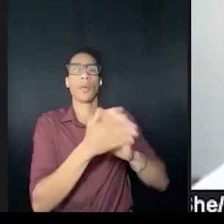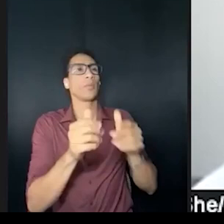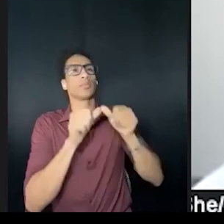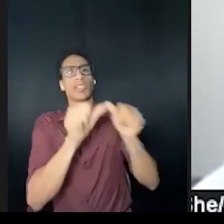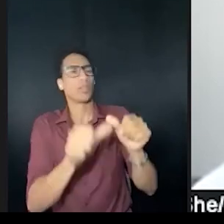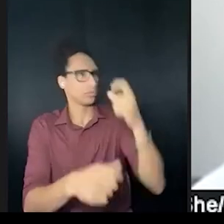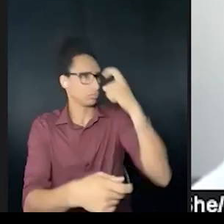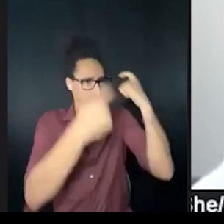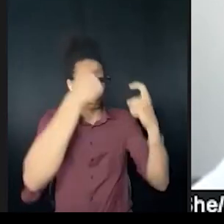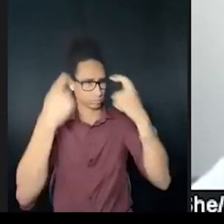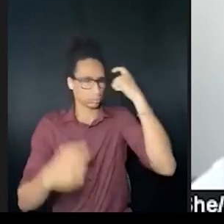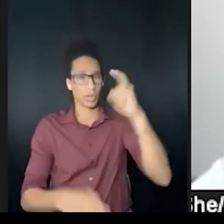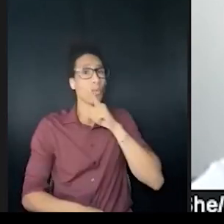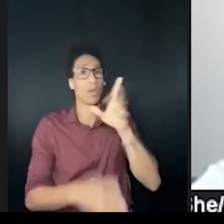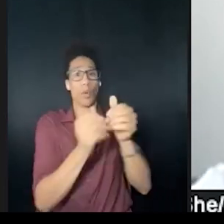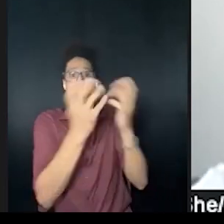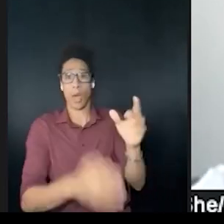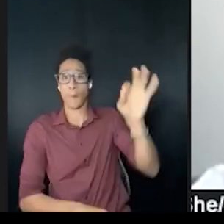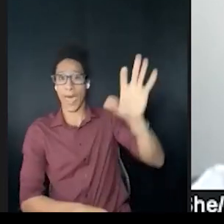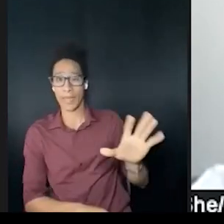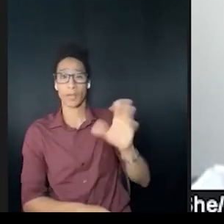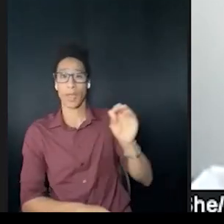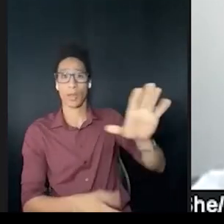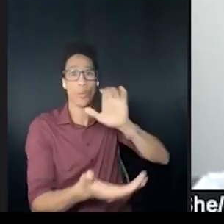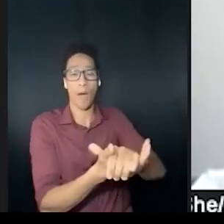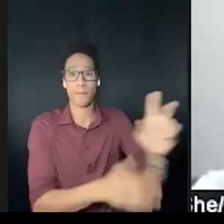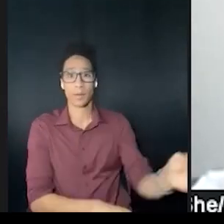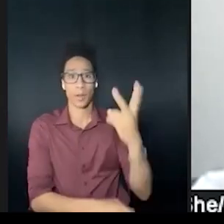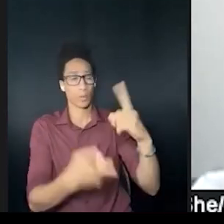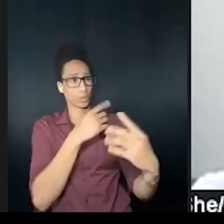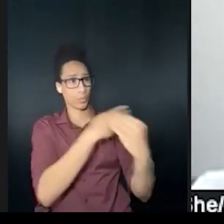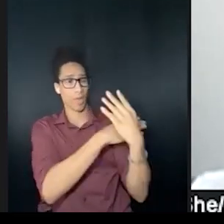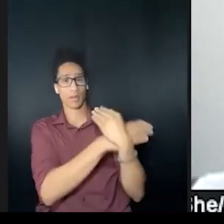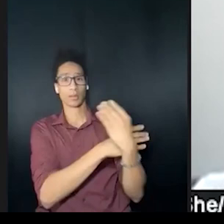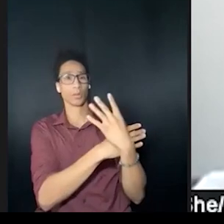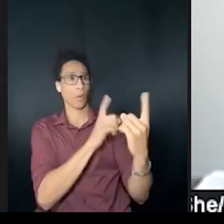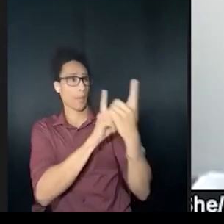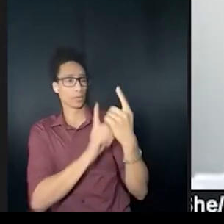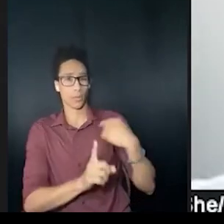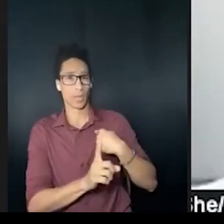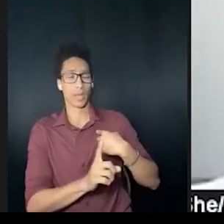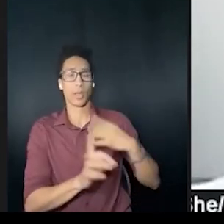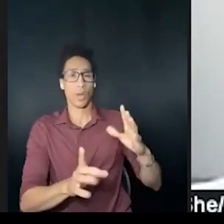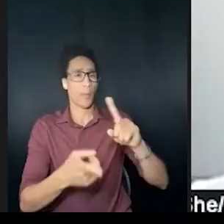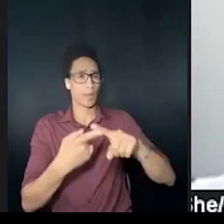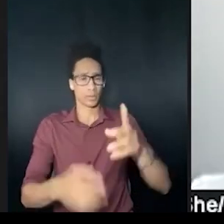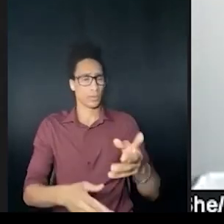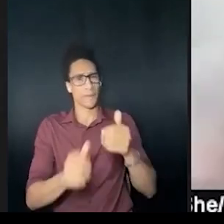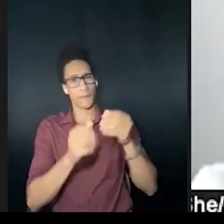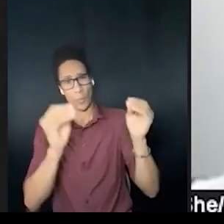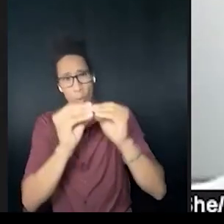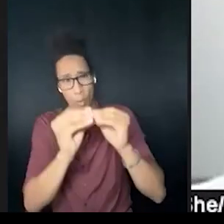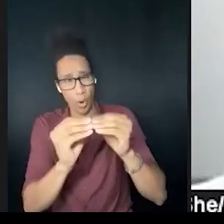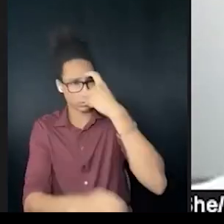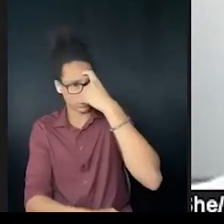that I became who I was. But to be placed in that situation that was even worse, to further be traumatized,